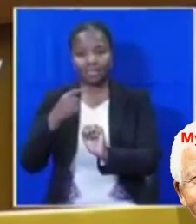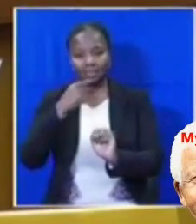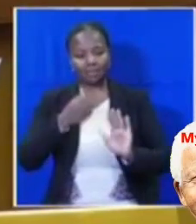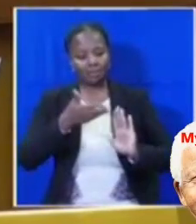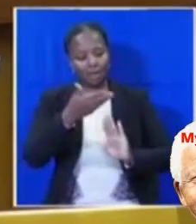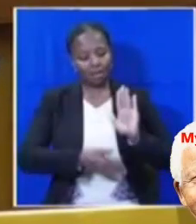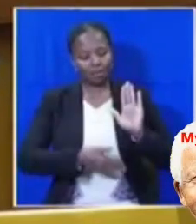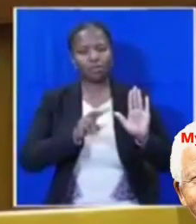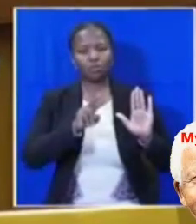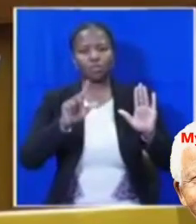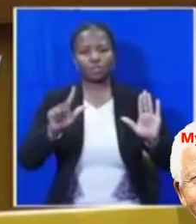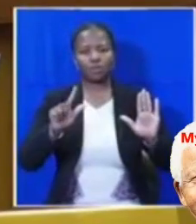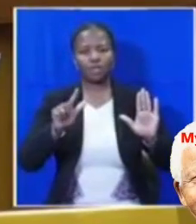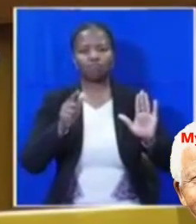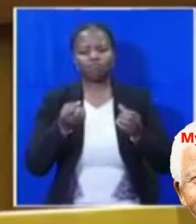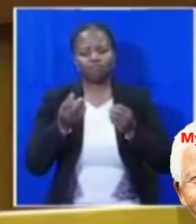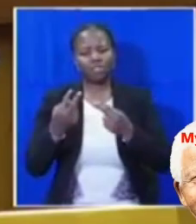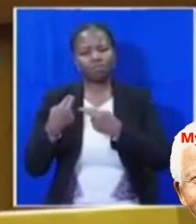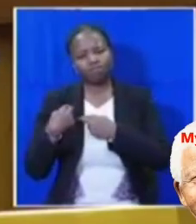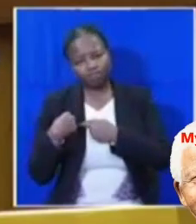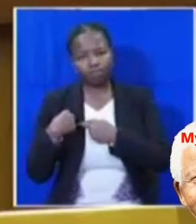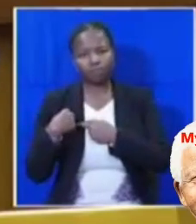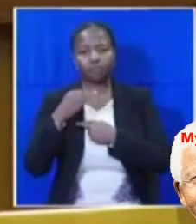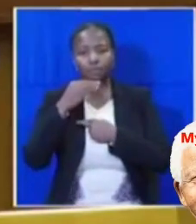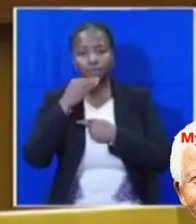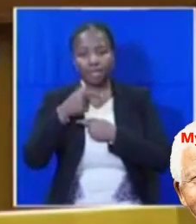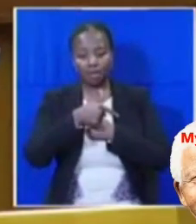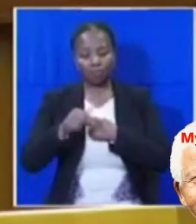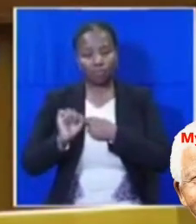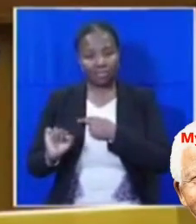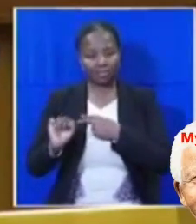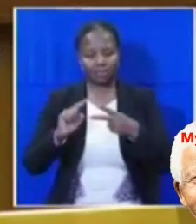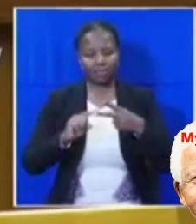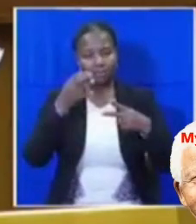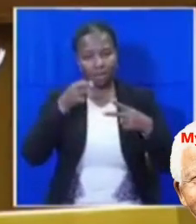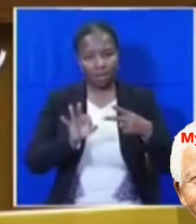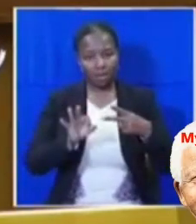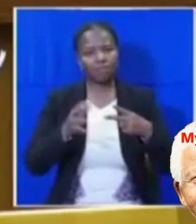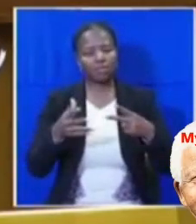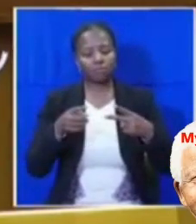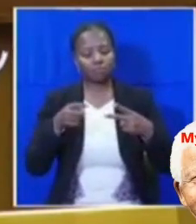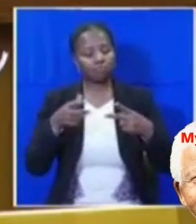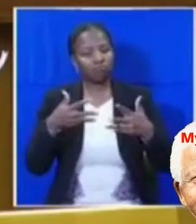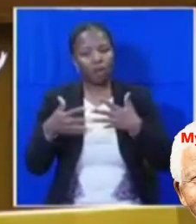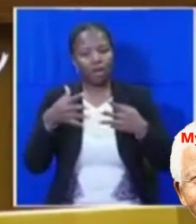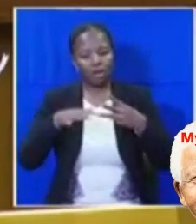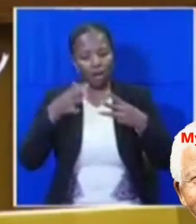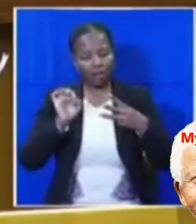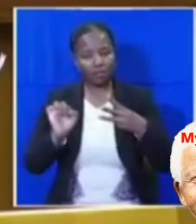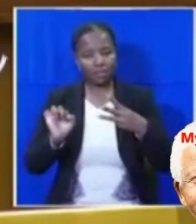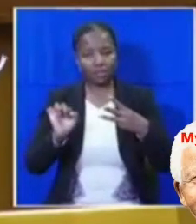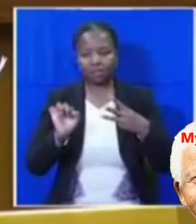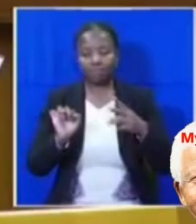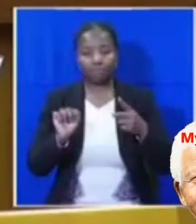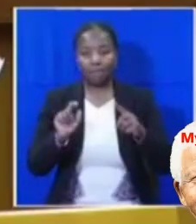27 that official capacity, such as head of state, government, or government, would not exempt for